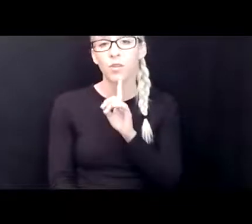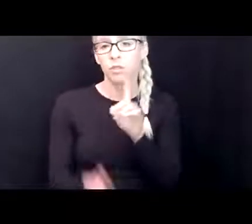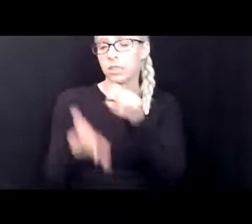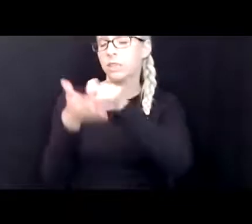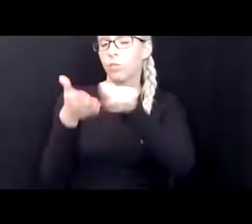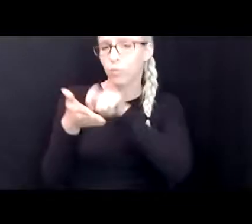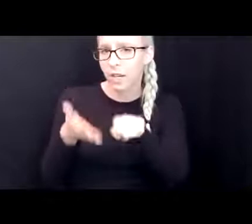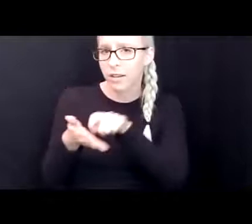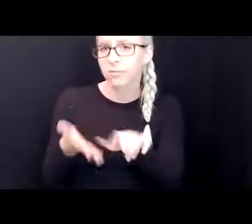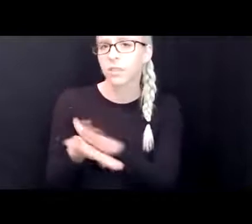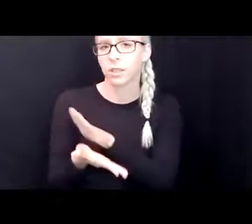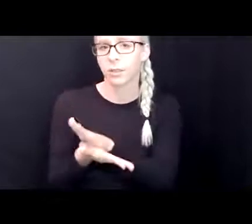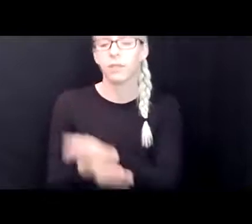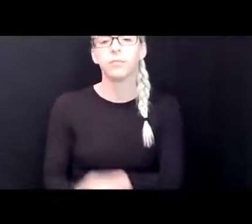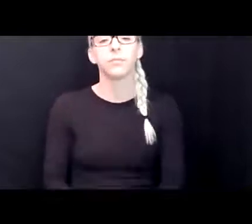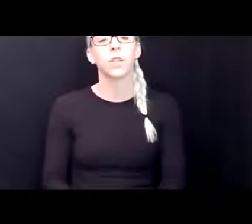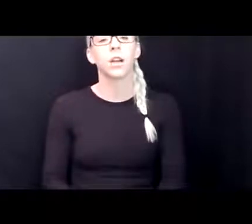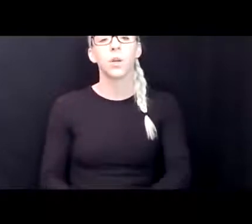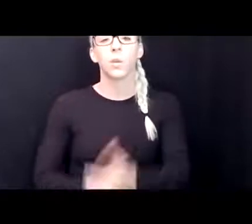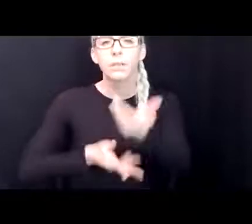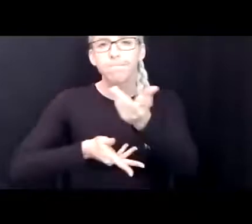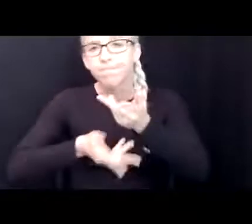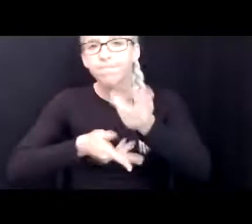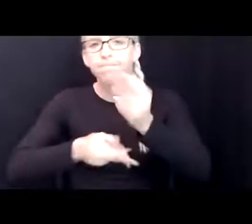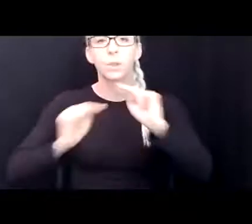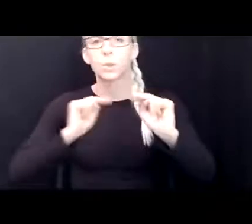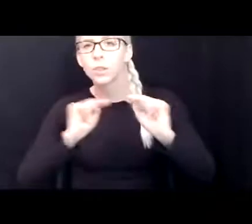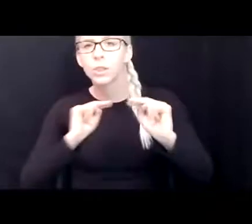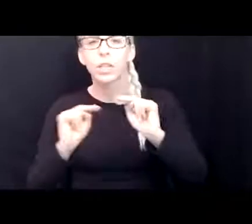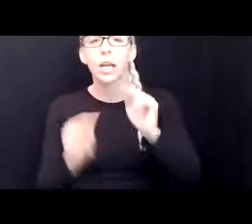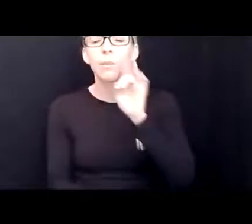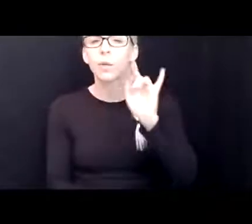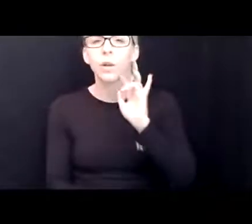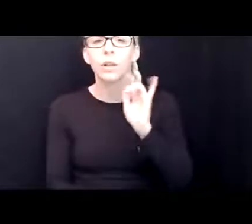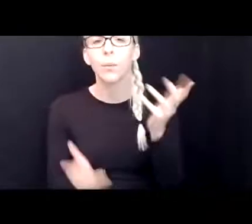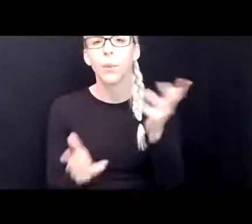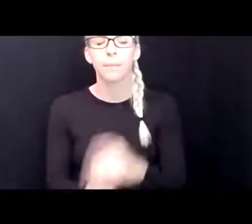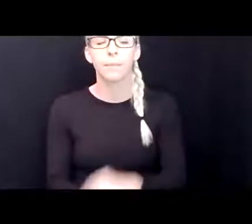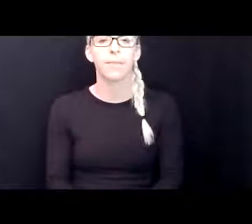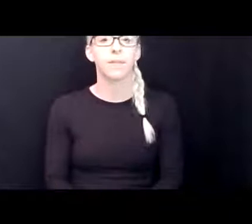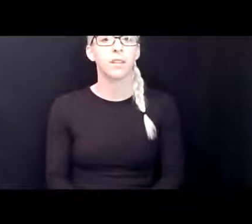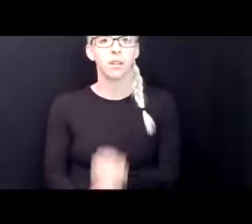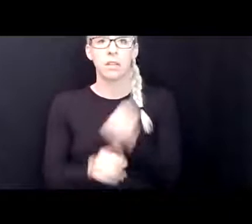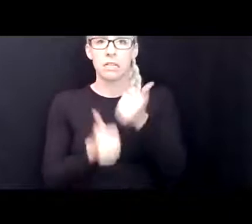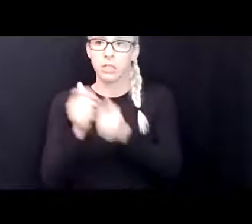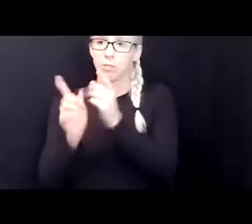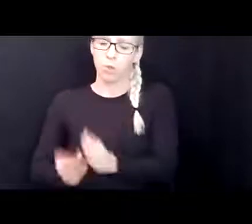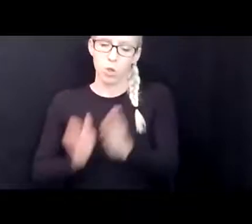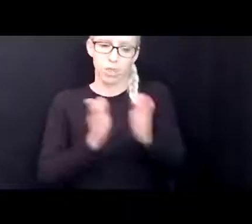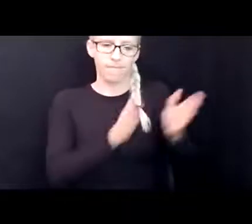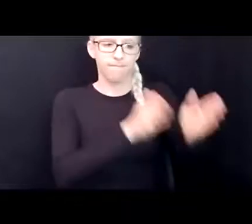document. It's something that we would work to put together. Exactly what that looks like for each individual is going to be very different.